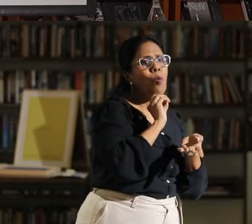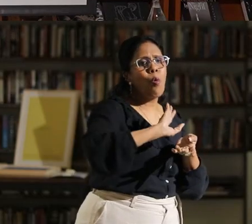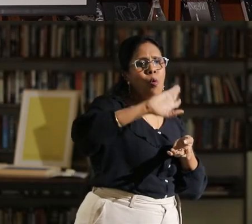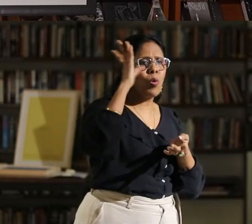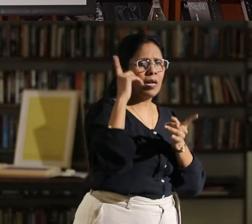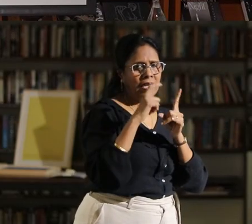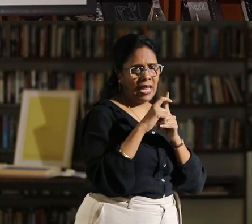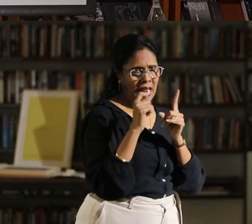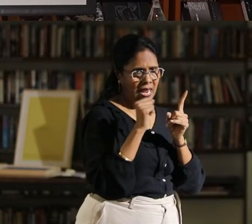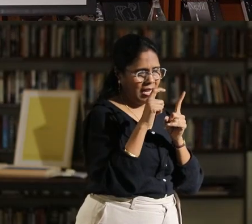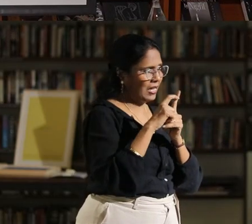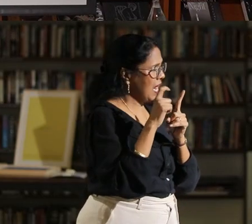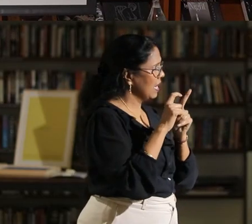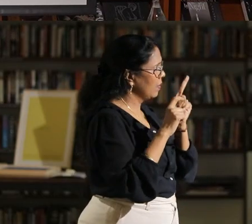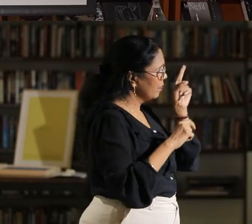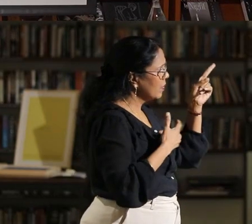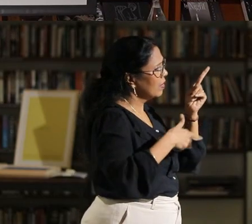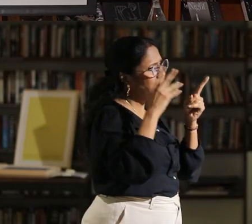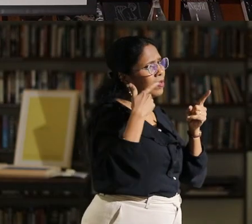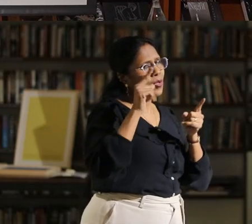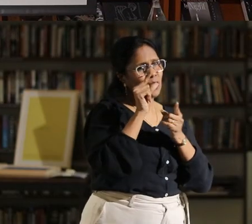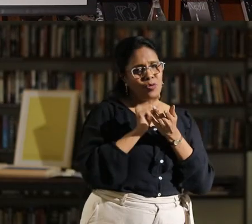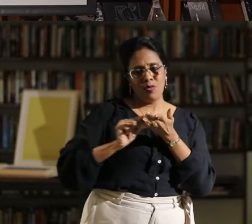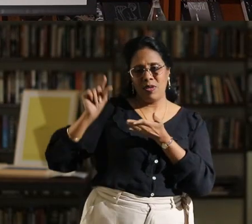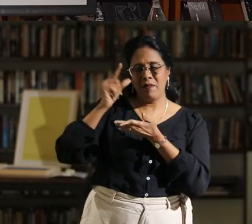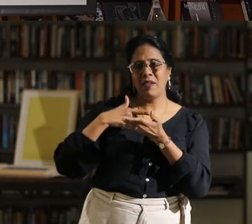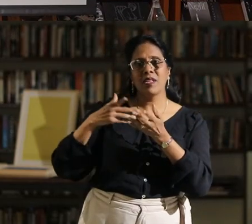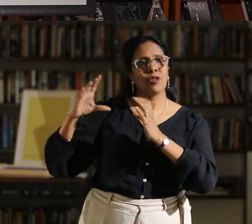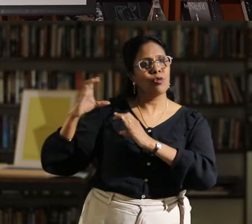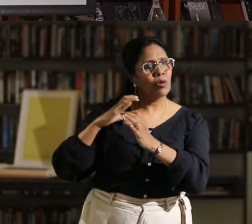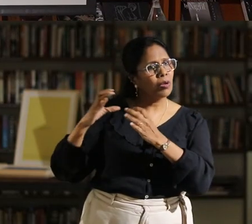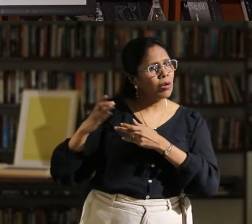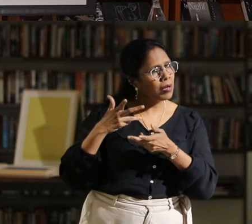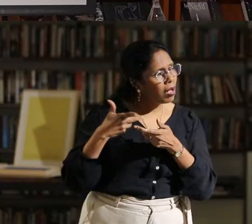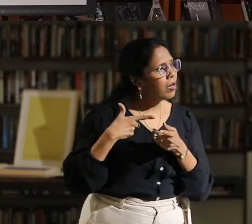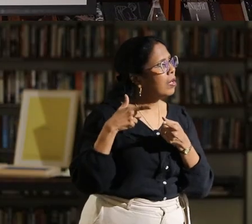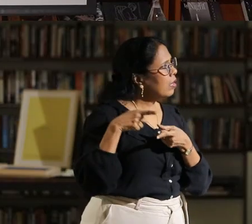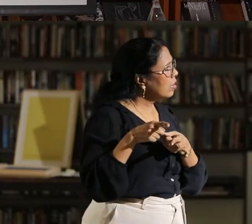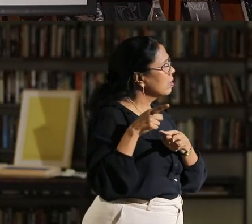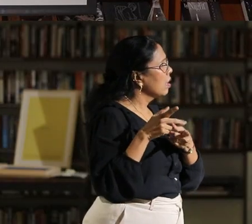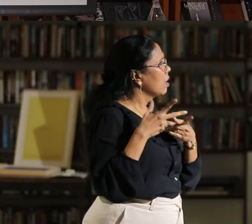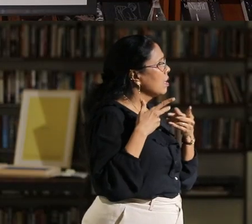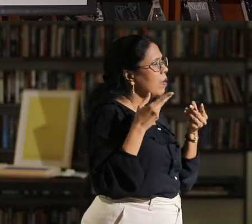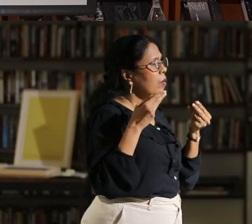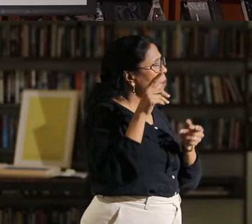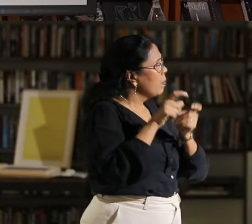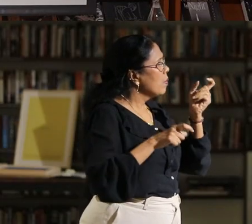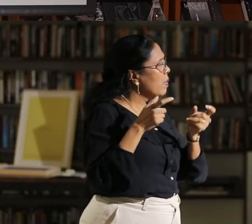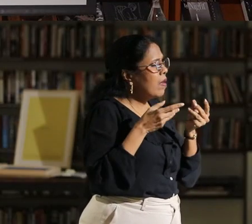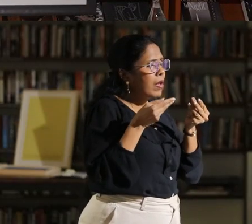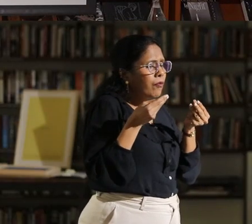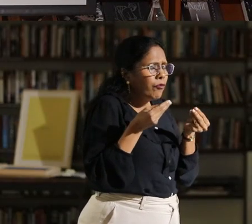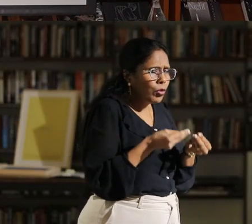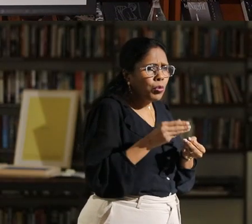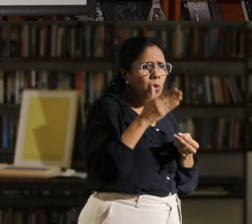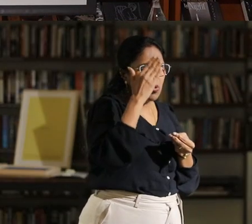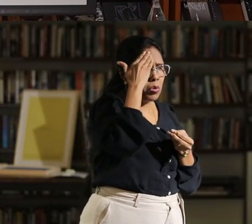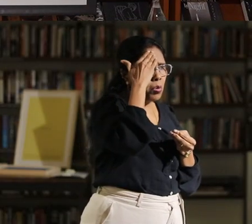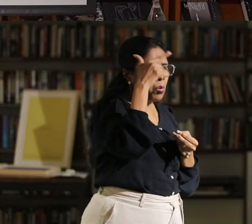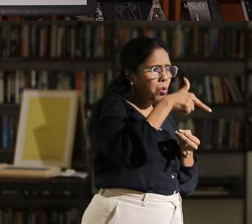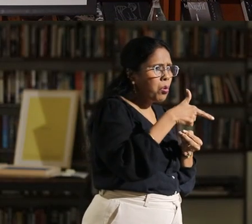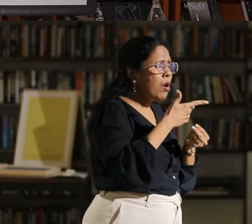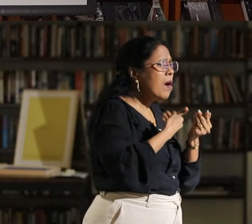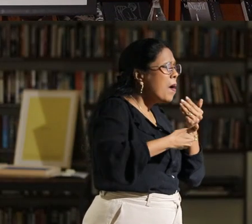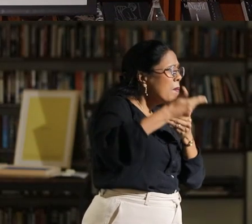after a conversation with some colleagues at the university, struck by the fact that actually very few of people in Delhi knows what kind of music would have